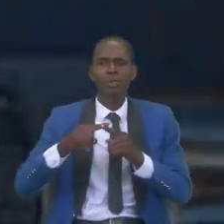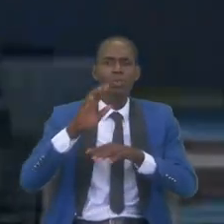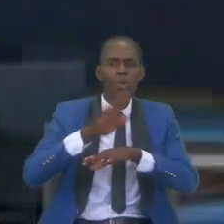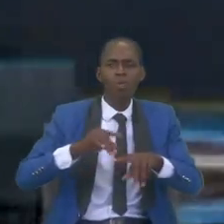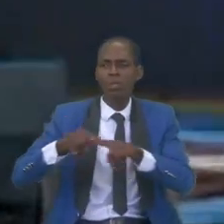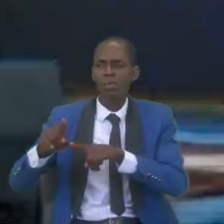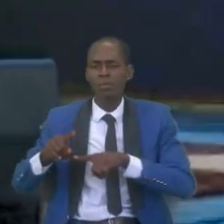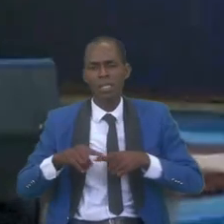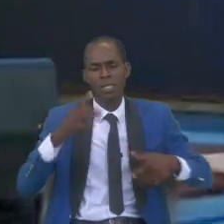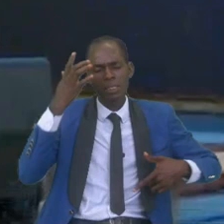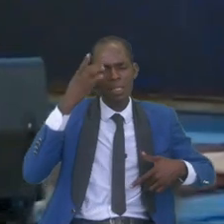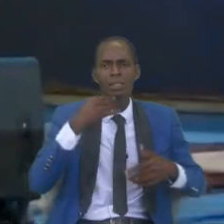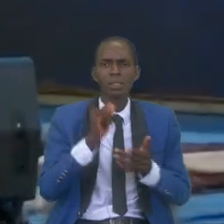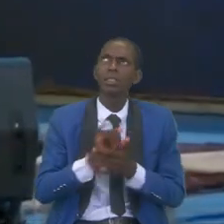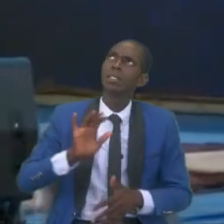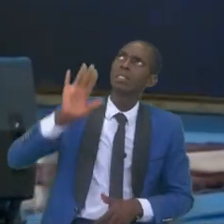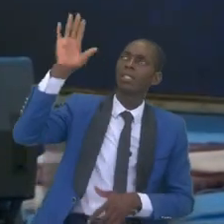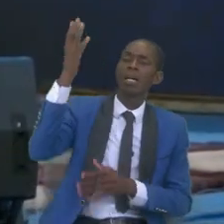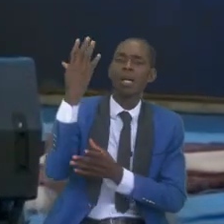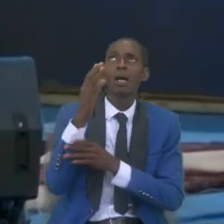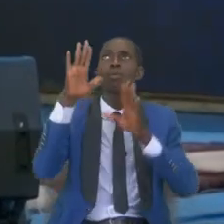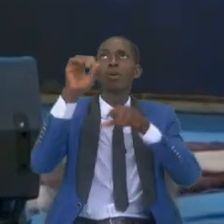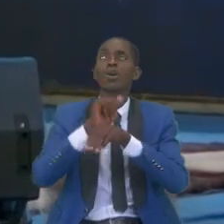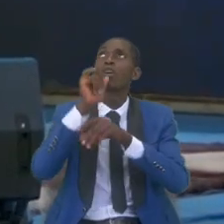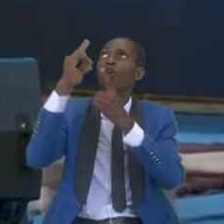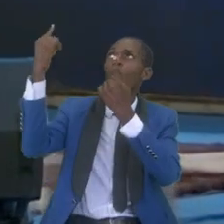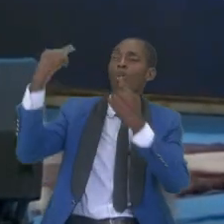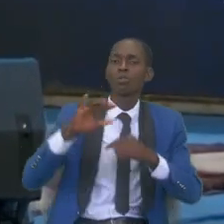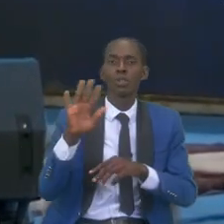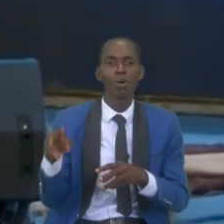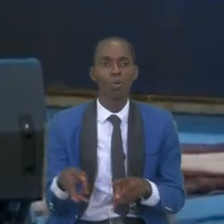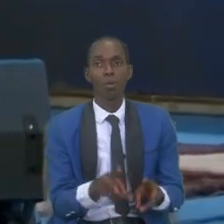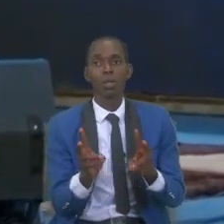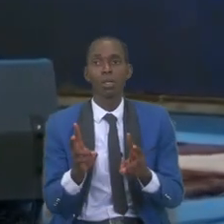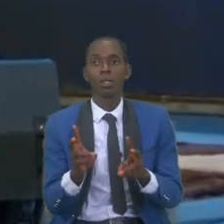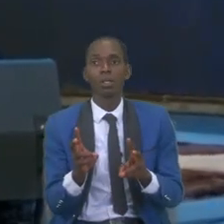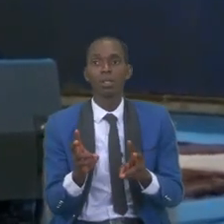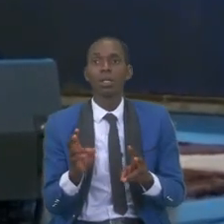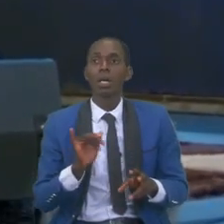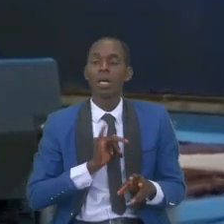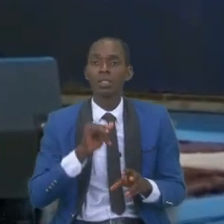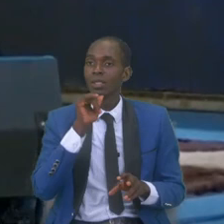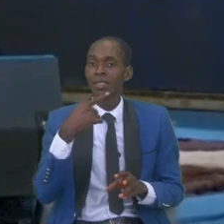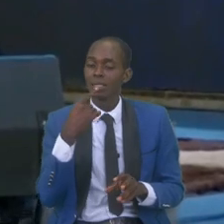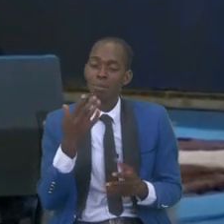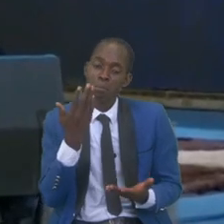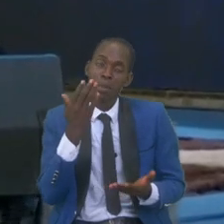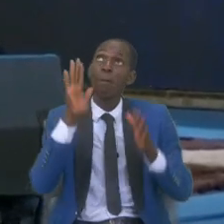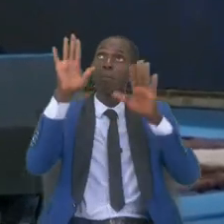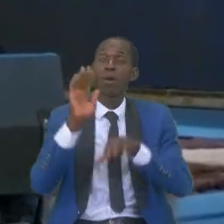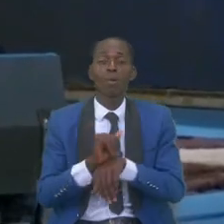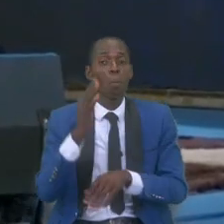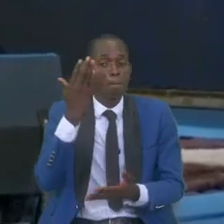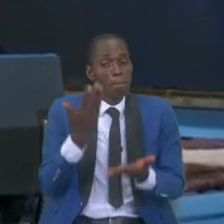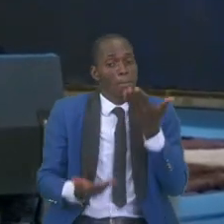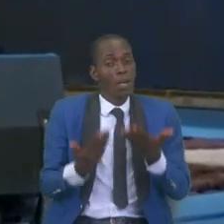said, raise up that hand, miracle is coming your way. I didn't say miracle may come your way, because I